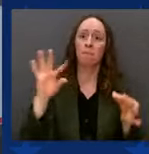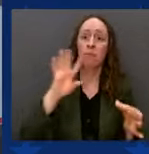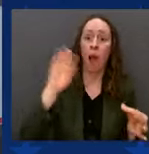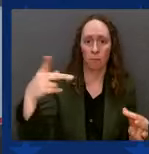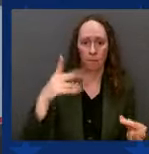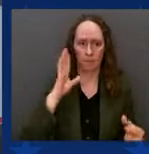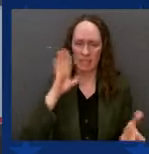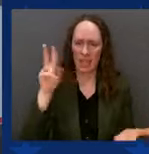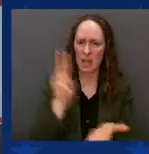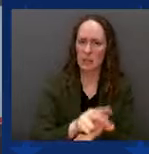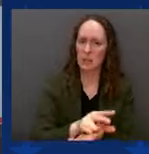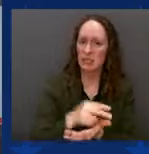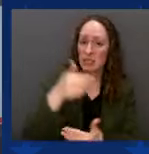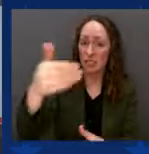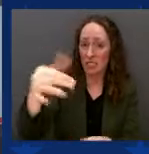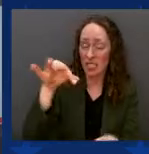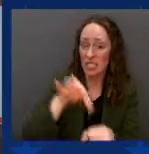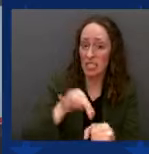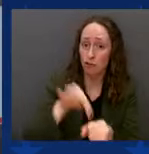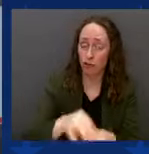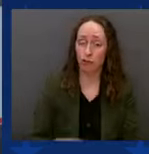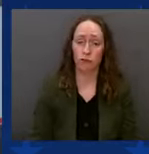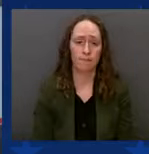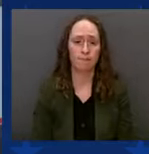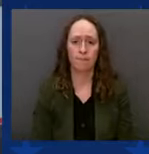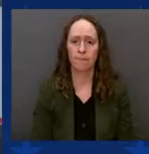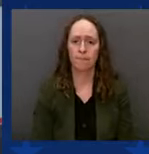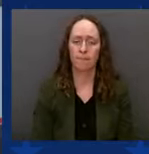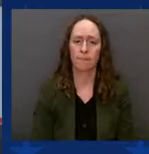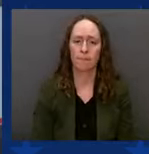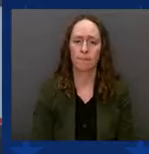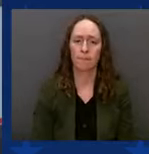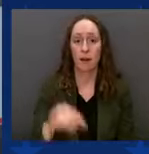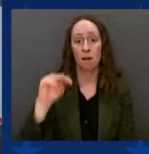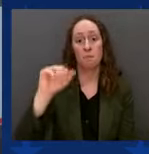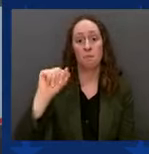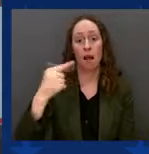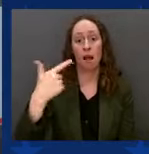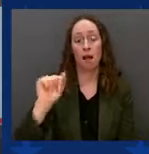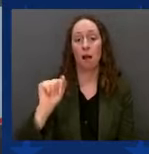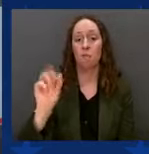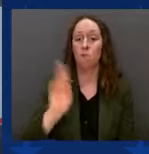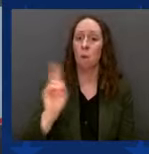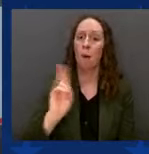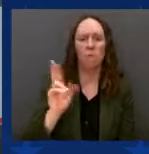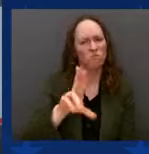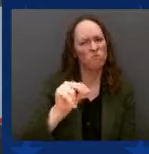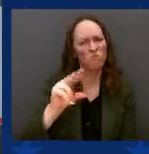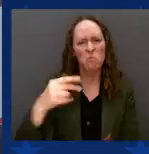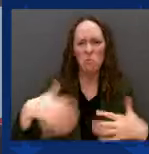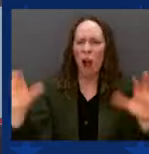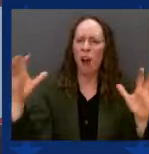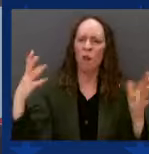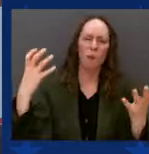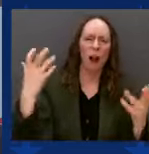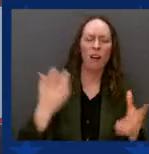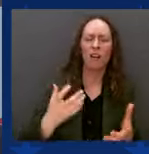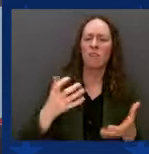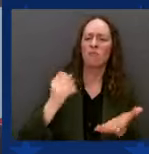that particularly are going to help working families, like healthcare, education, public safety, which are going to raise costs on